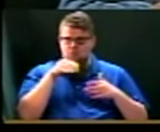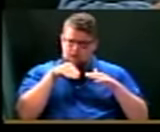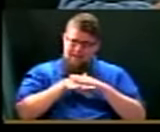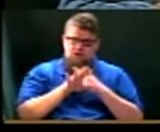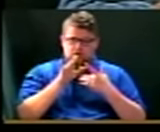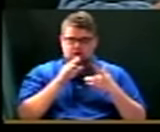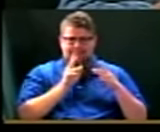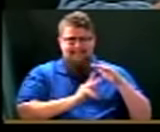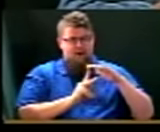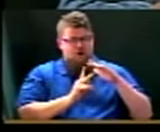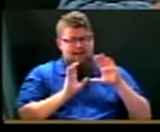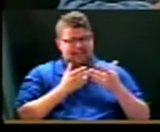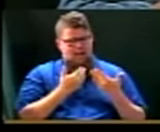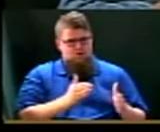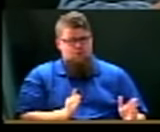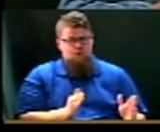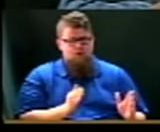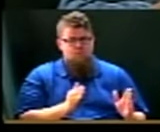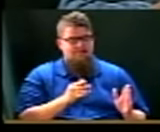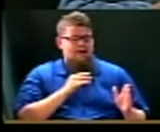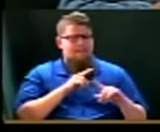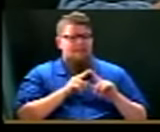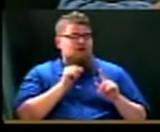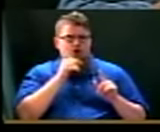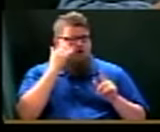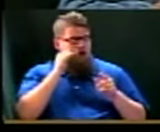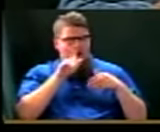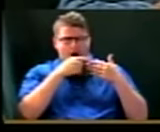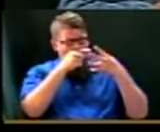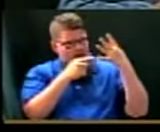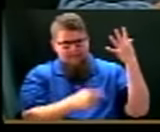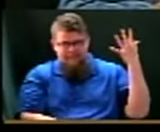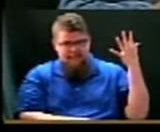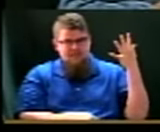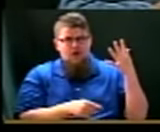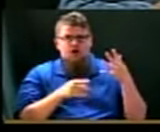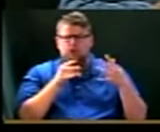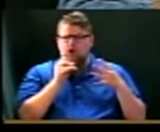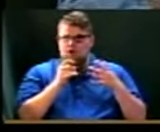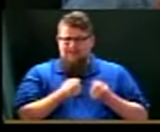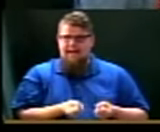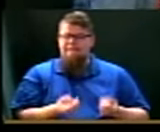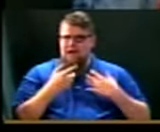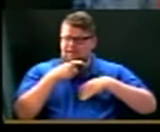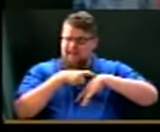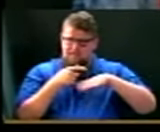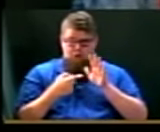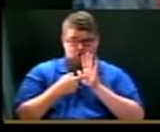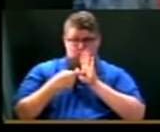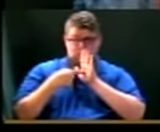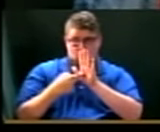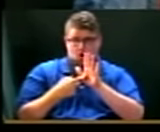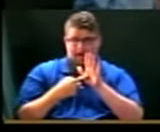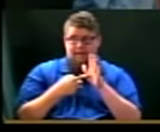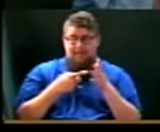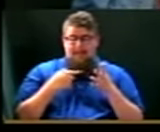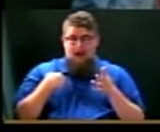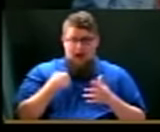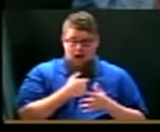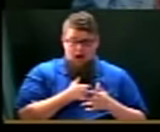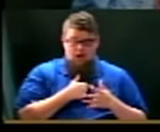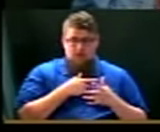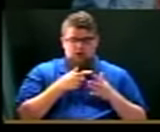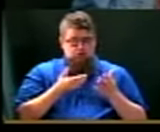classroom that don't know all these. And so I think the amount of time that you're showing us that this takes